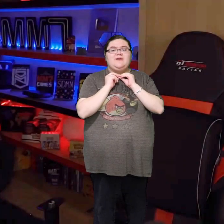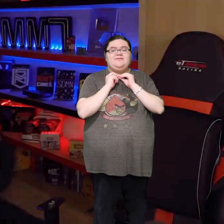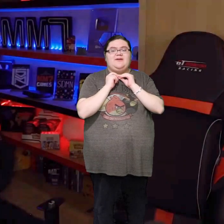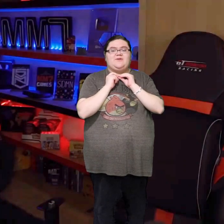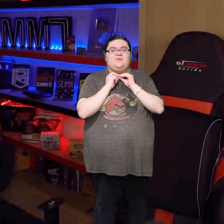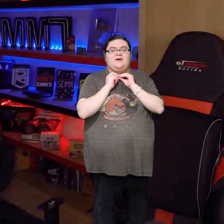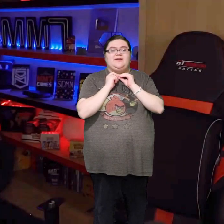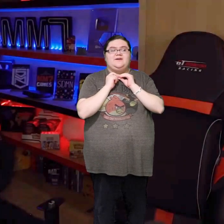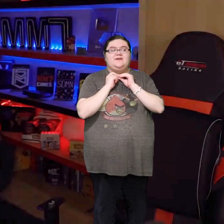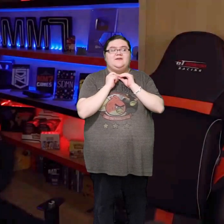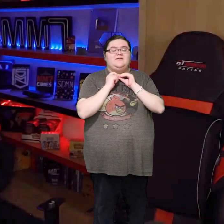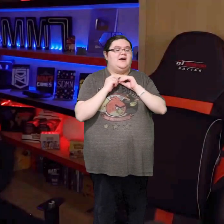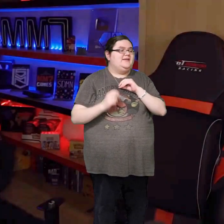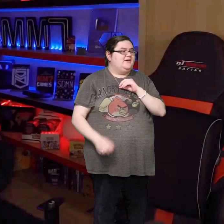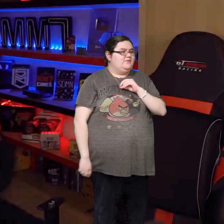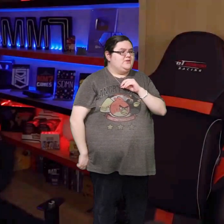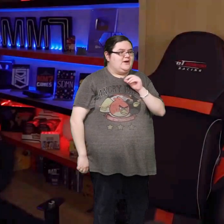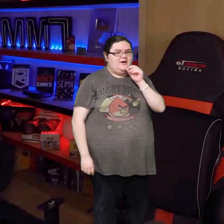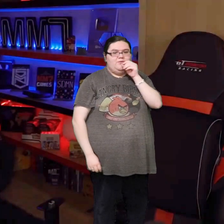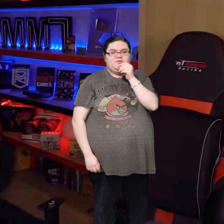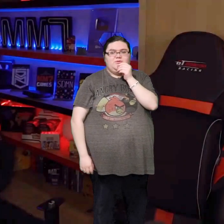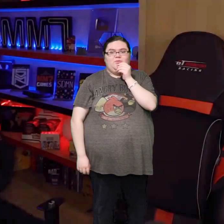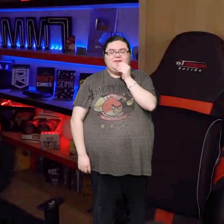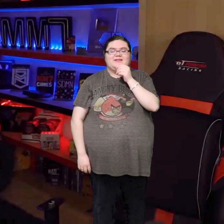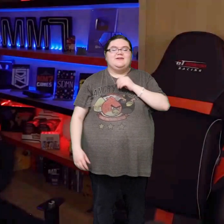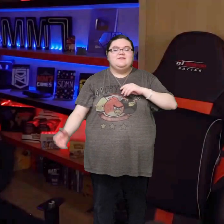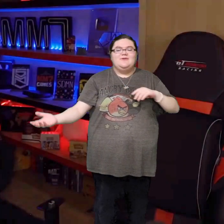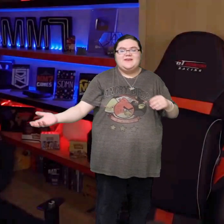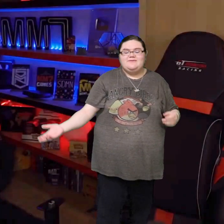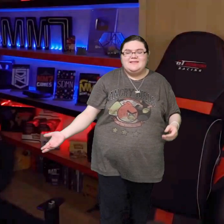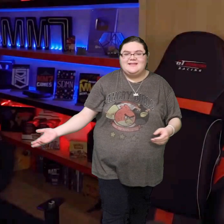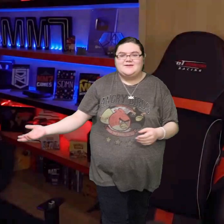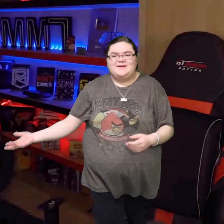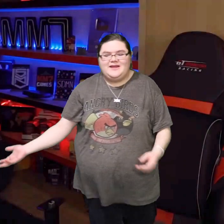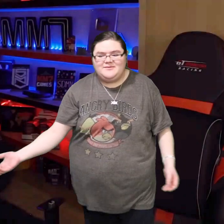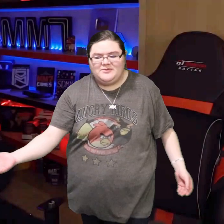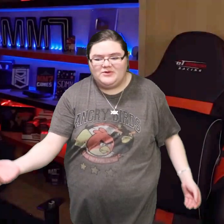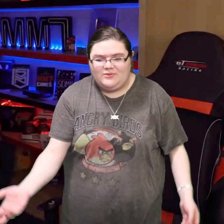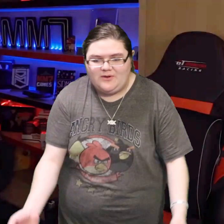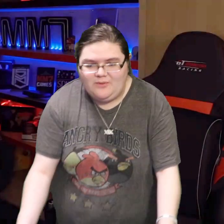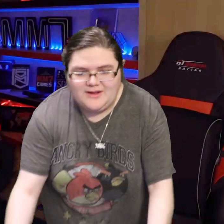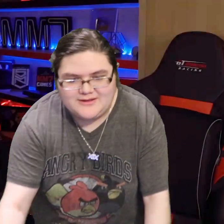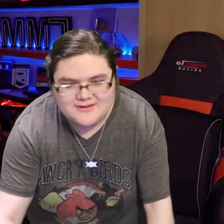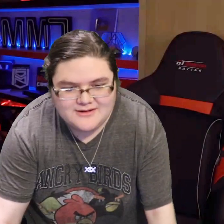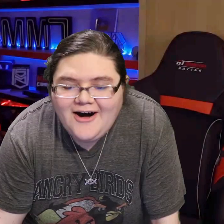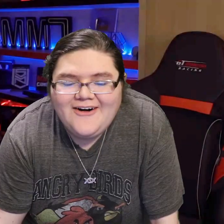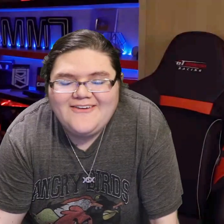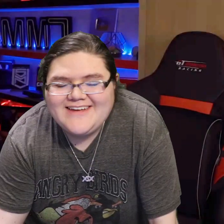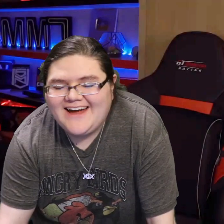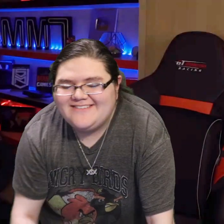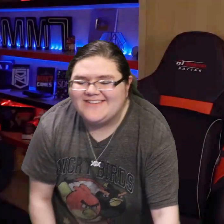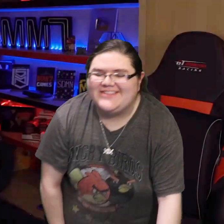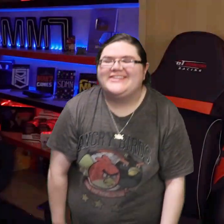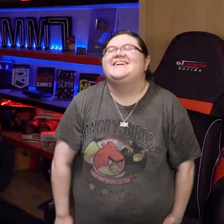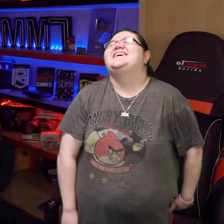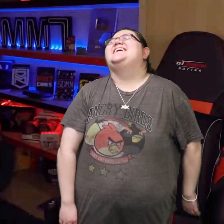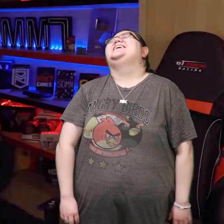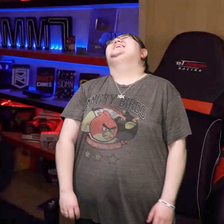one was my favorite one? I can't, which one, what? There was one that I really liked, but I can't remember which one it was. Oh